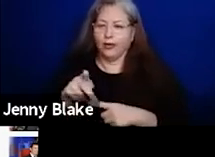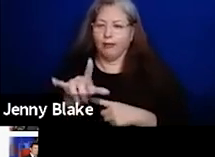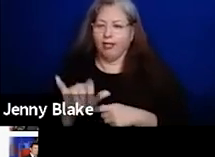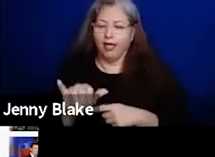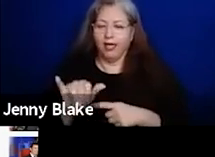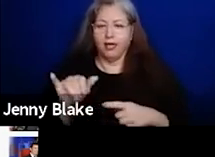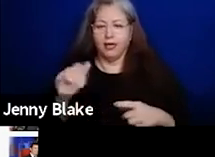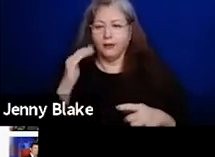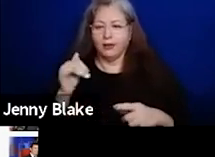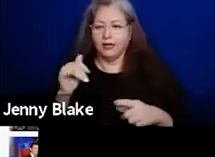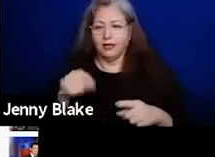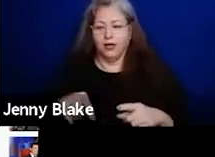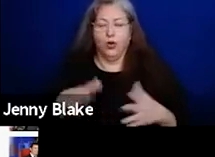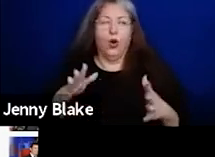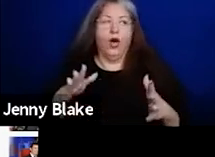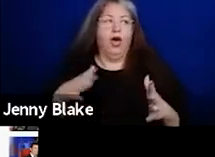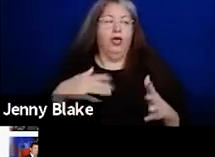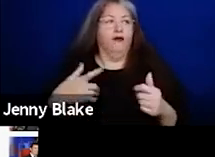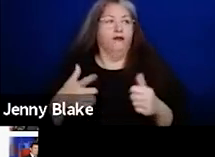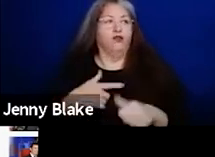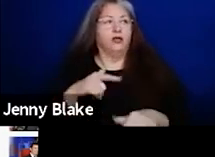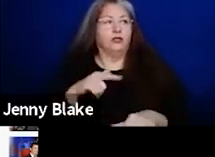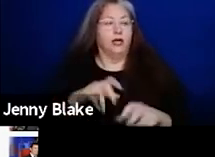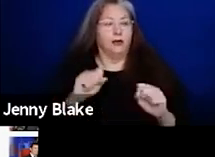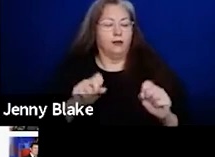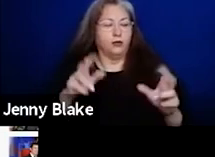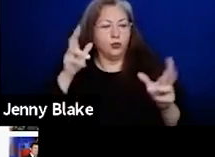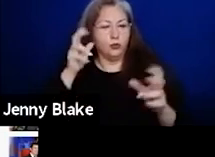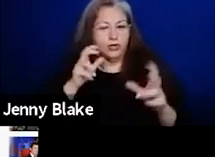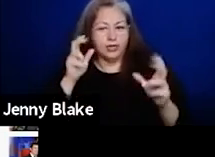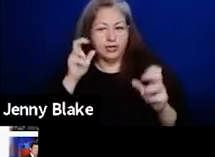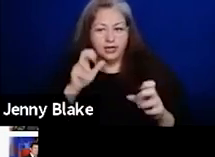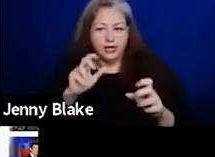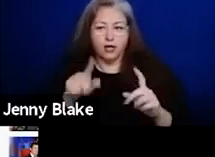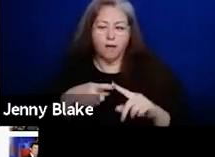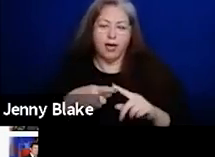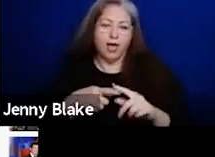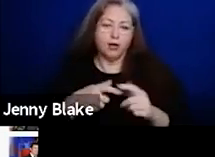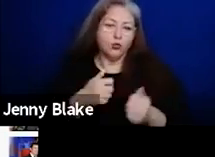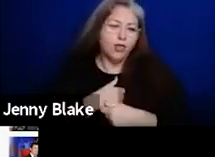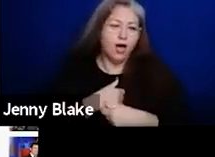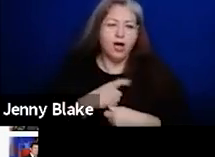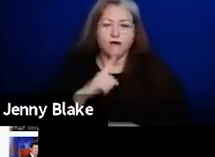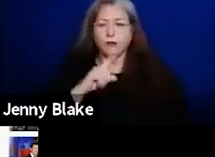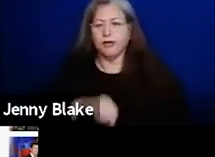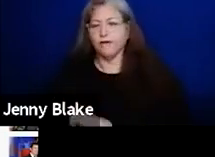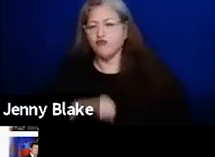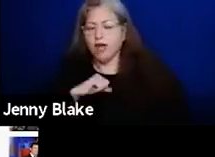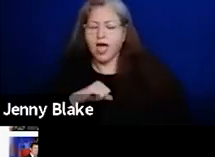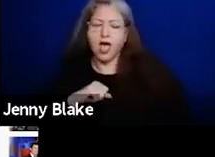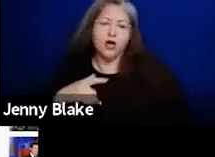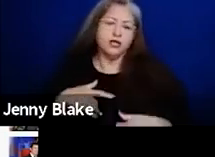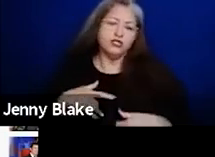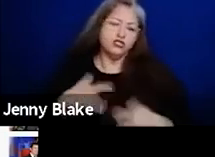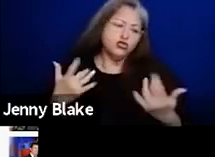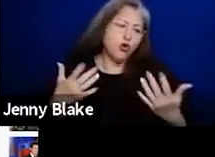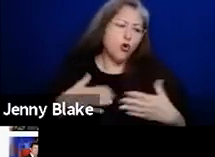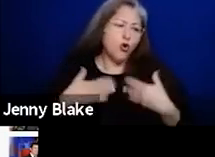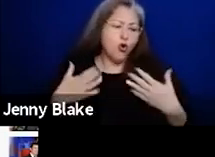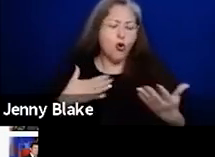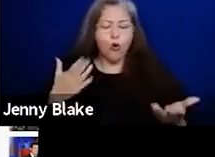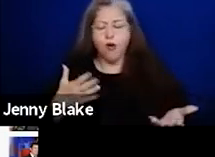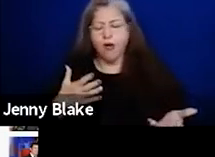because this was the first time we would hear out loud with proudness and with joy and with, you know,